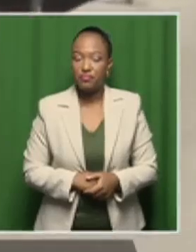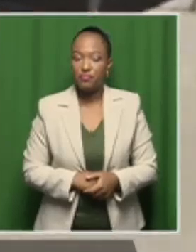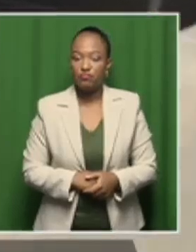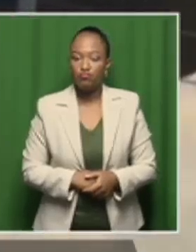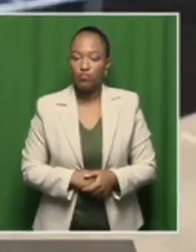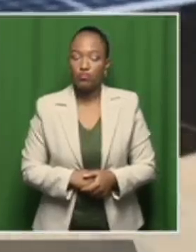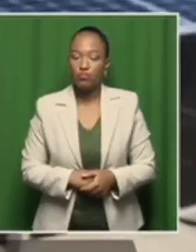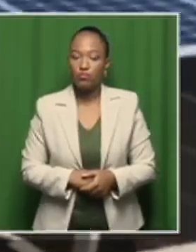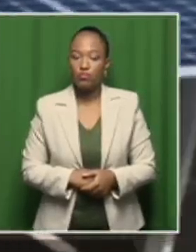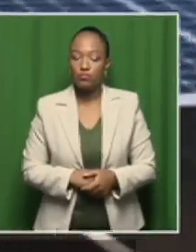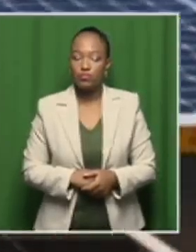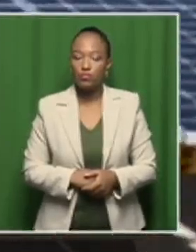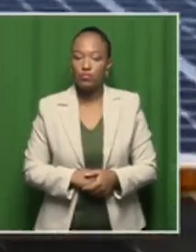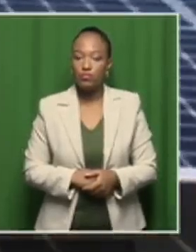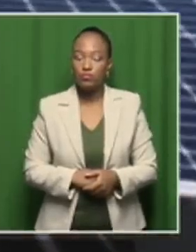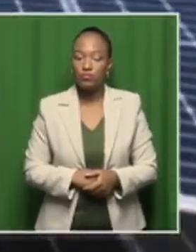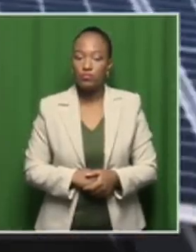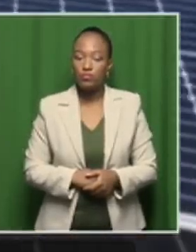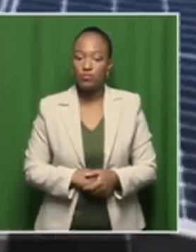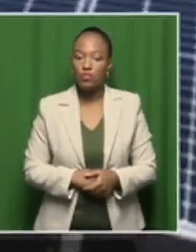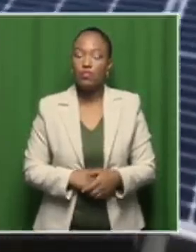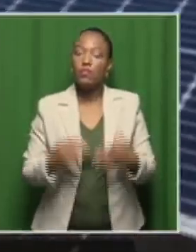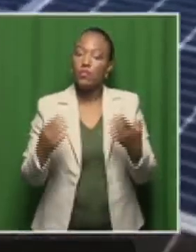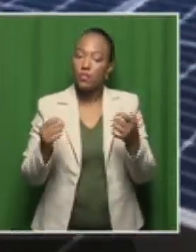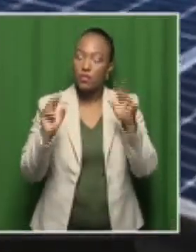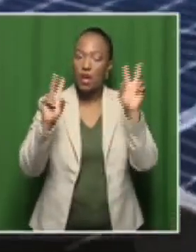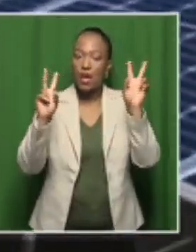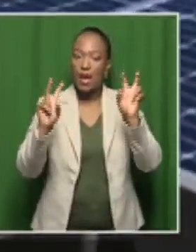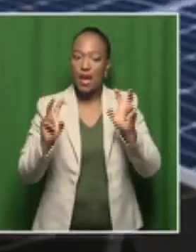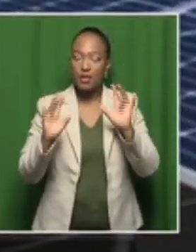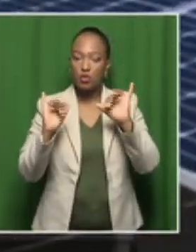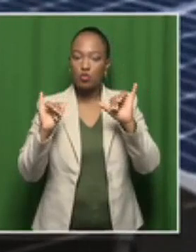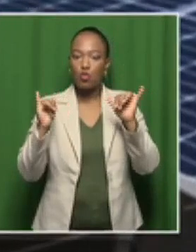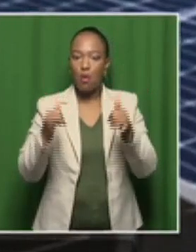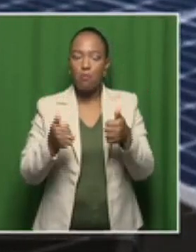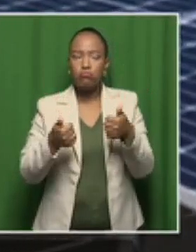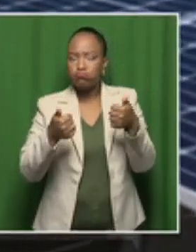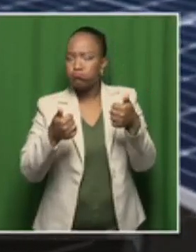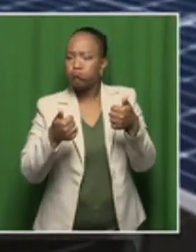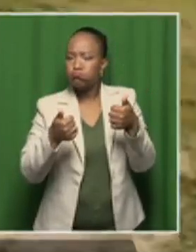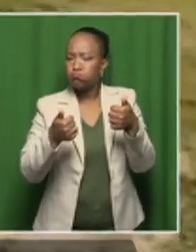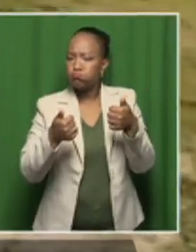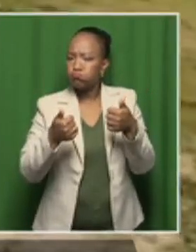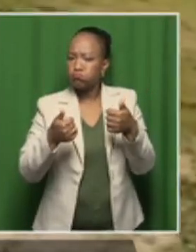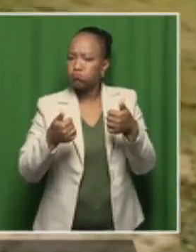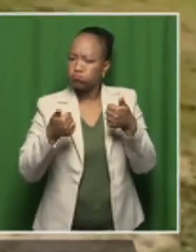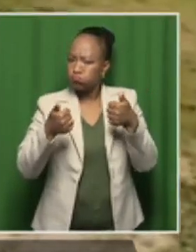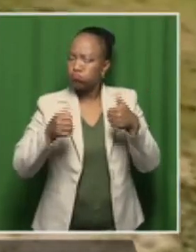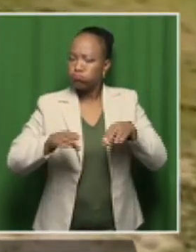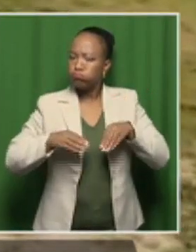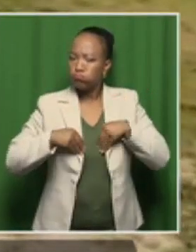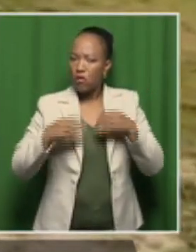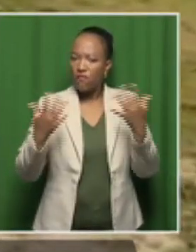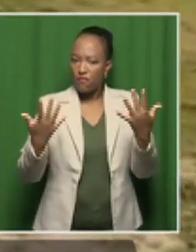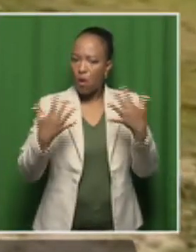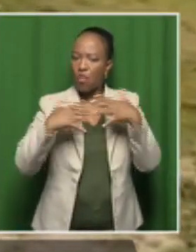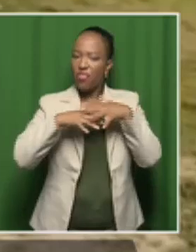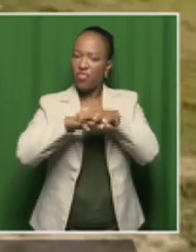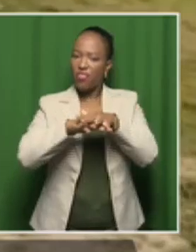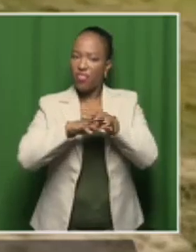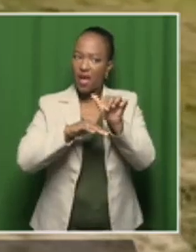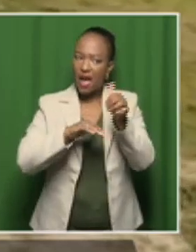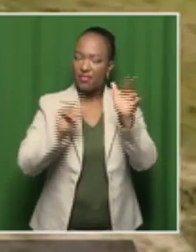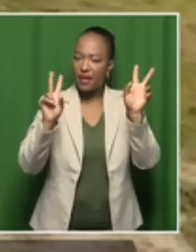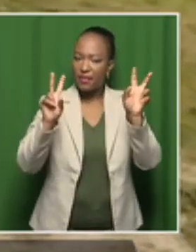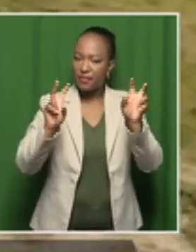Eskom says it remains committed to a seamless integration of small-scale embedded generators into its network while ensuring